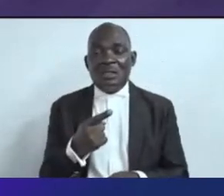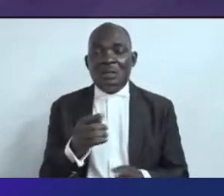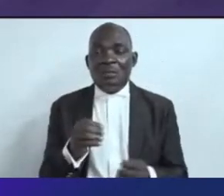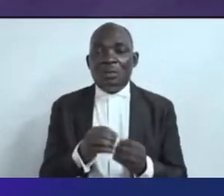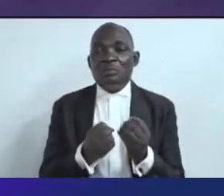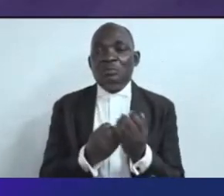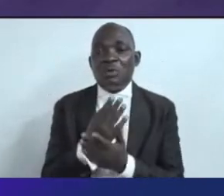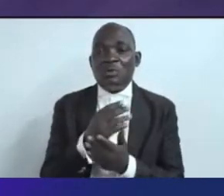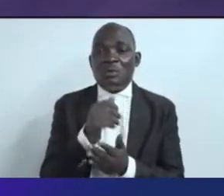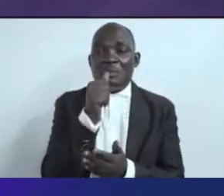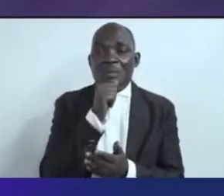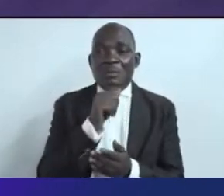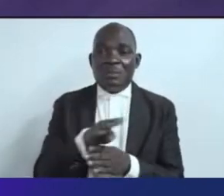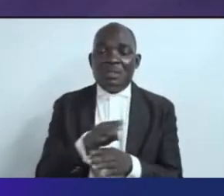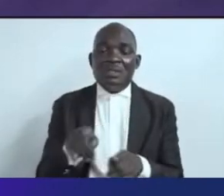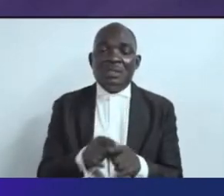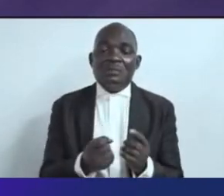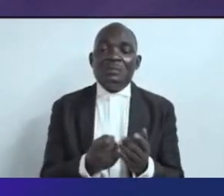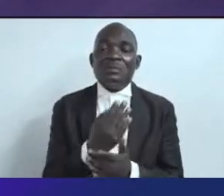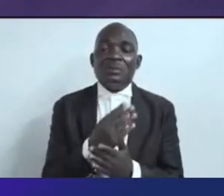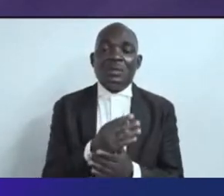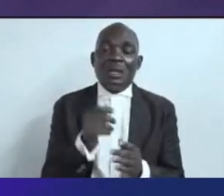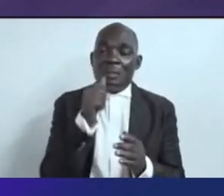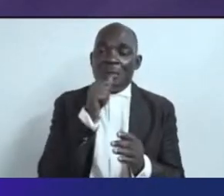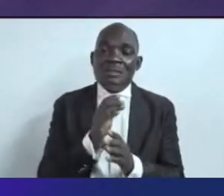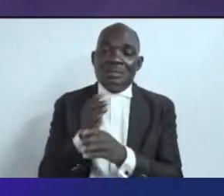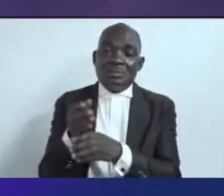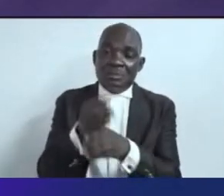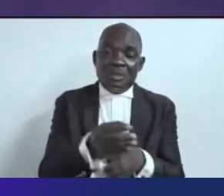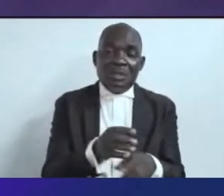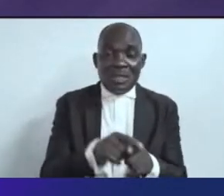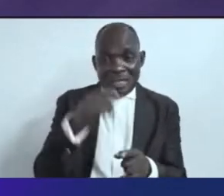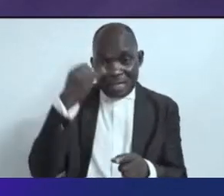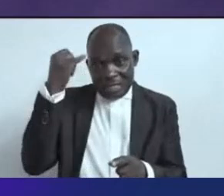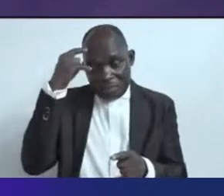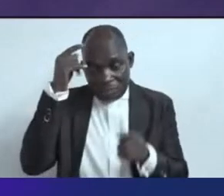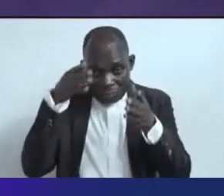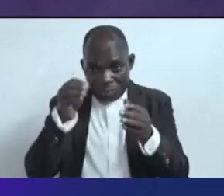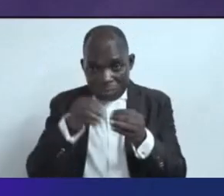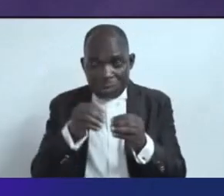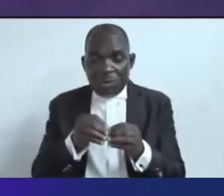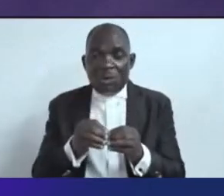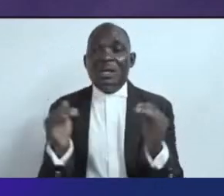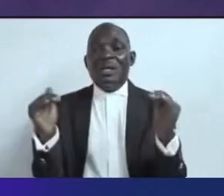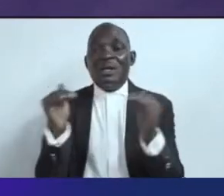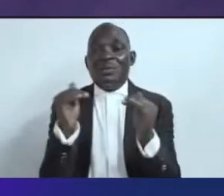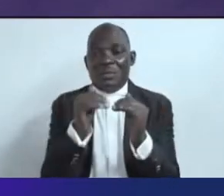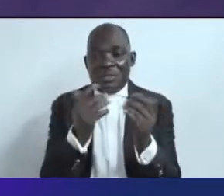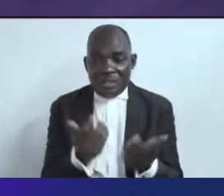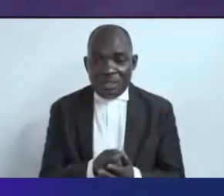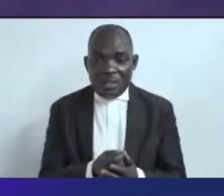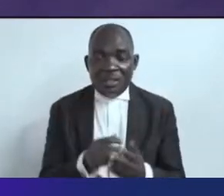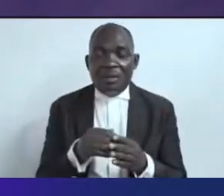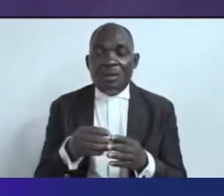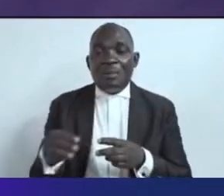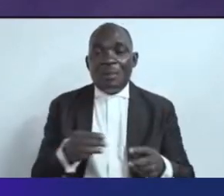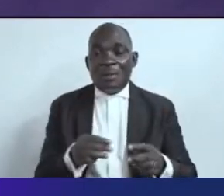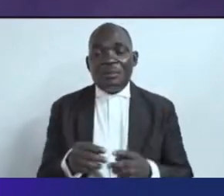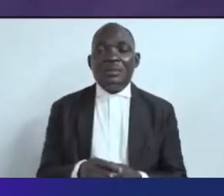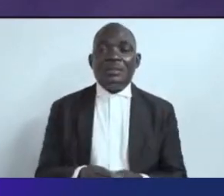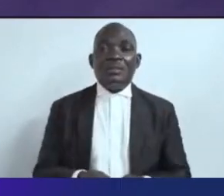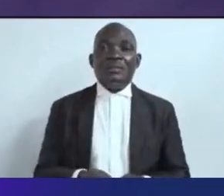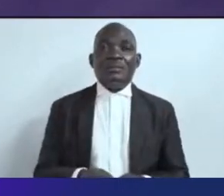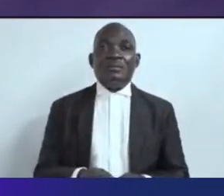in private sector credit, even though the intention was mainly focused on the liquidity management